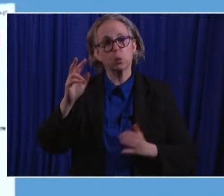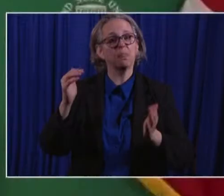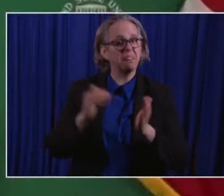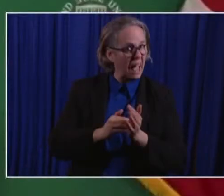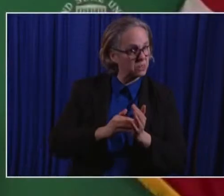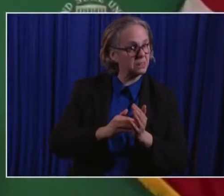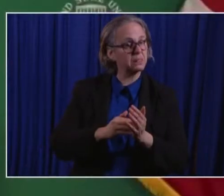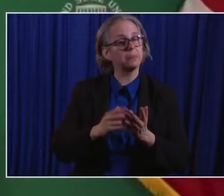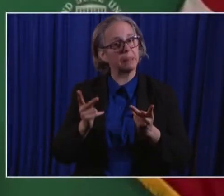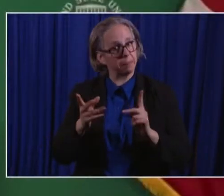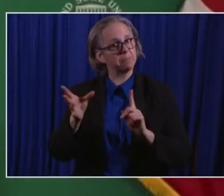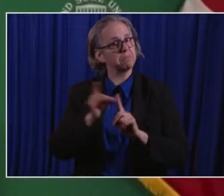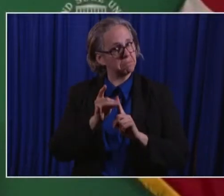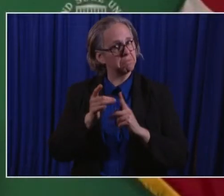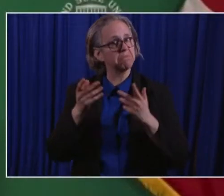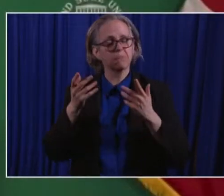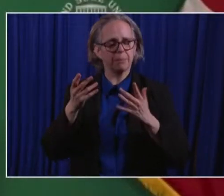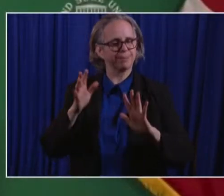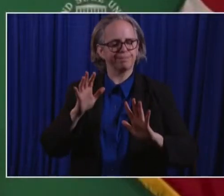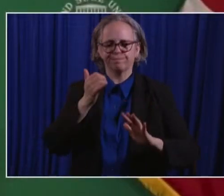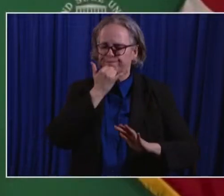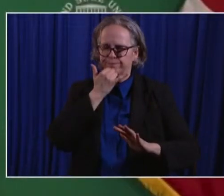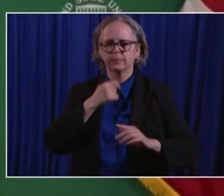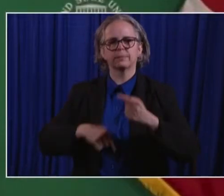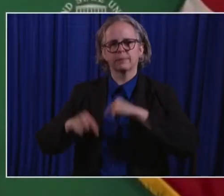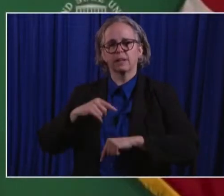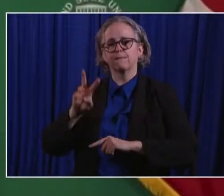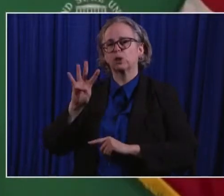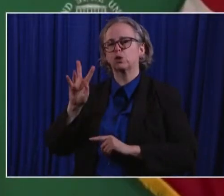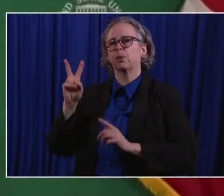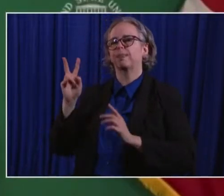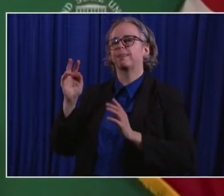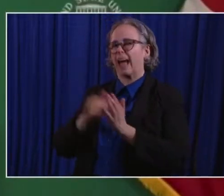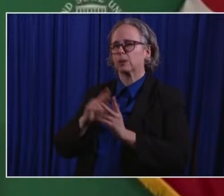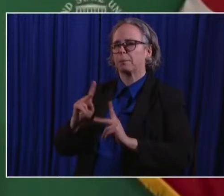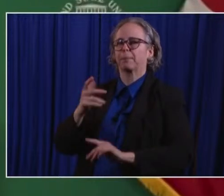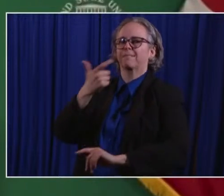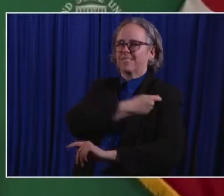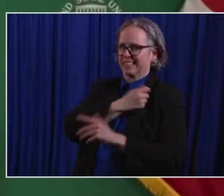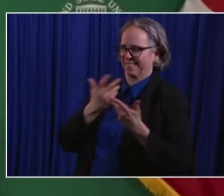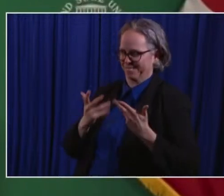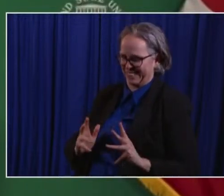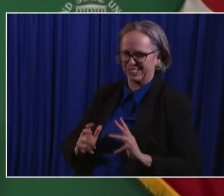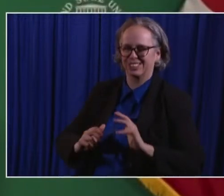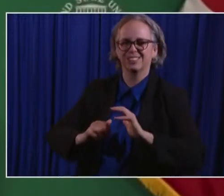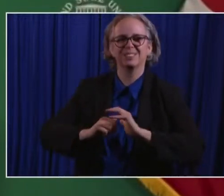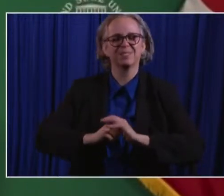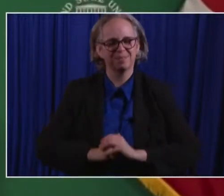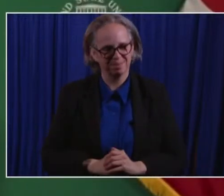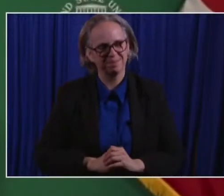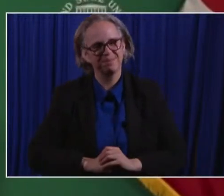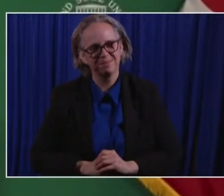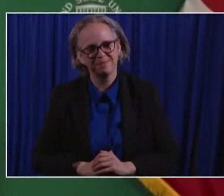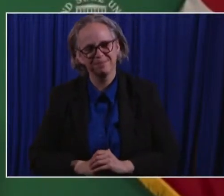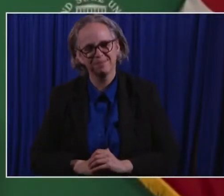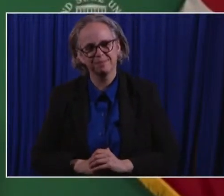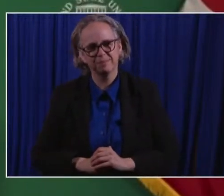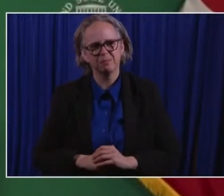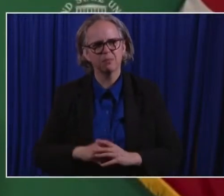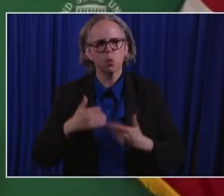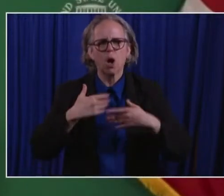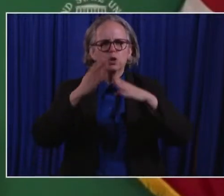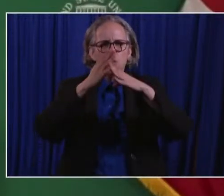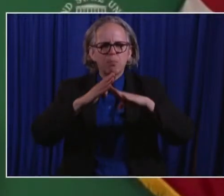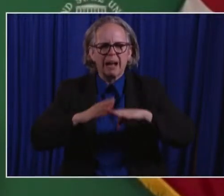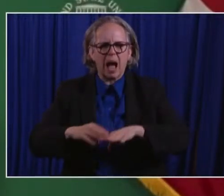day. And I want to go through a couple of these slides in regard to the age, because I think it's interesting to